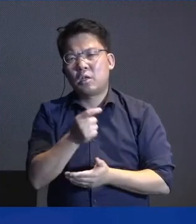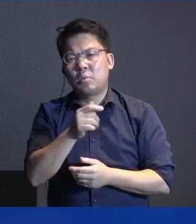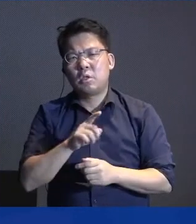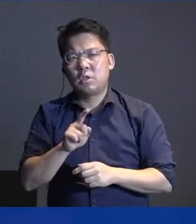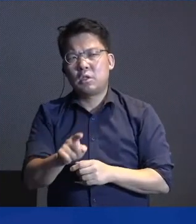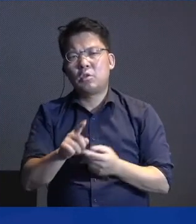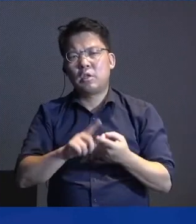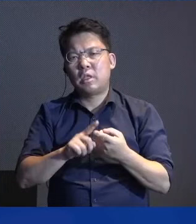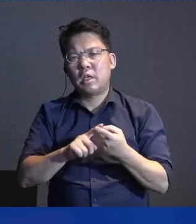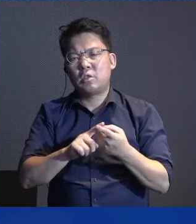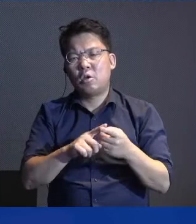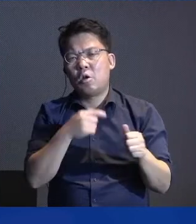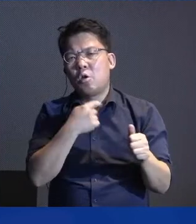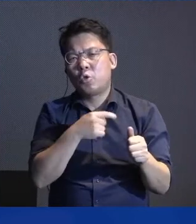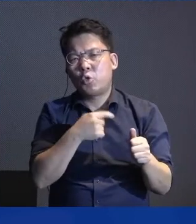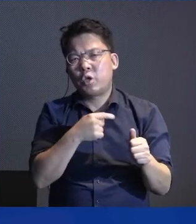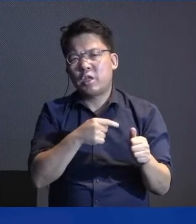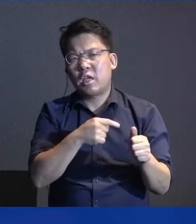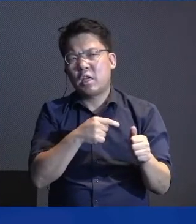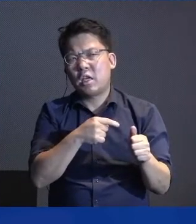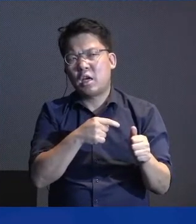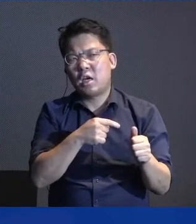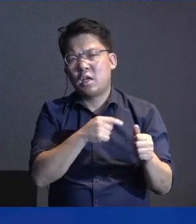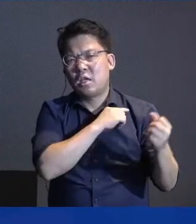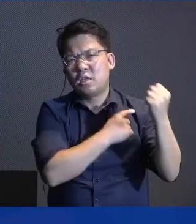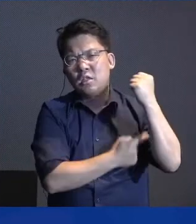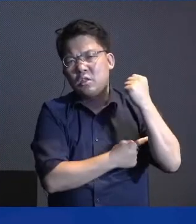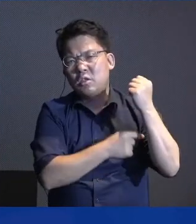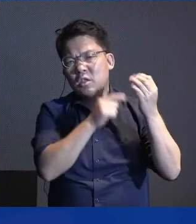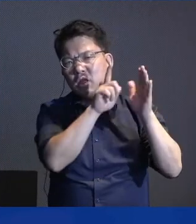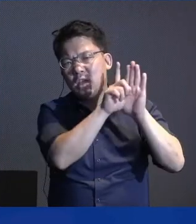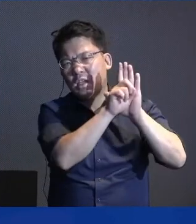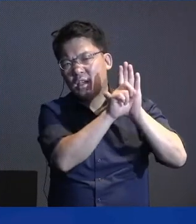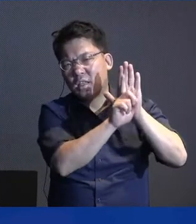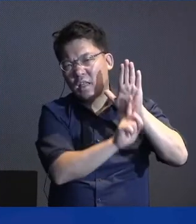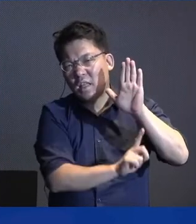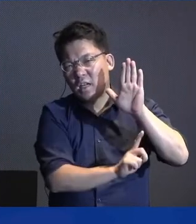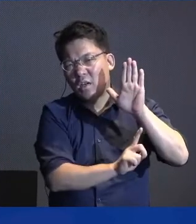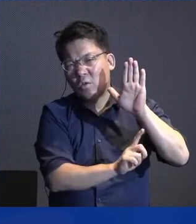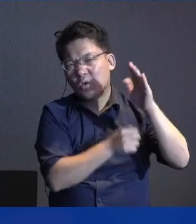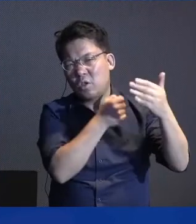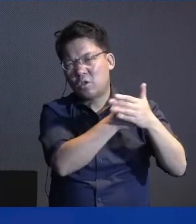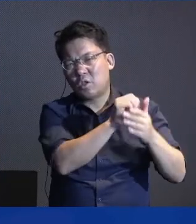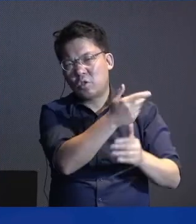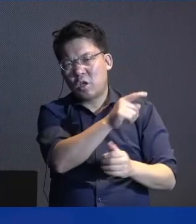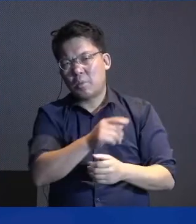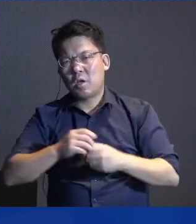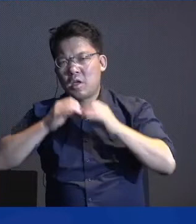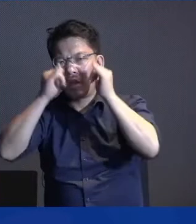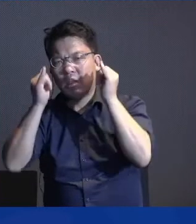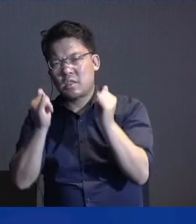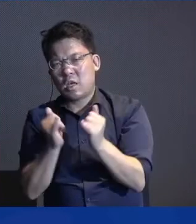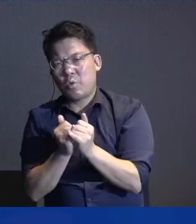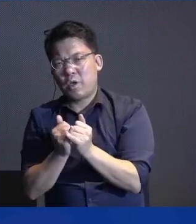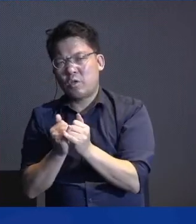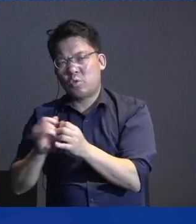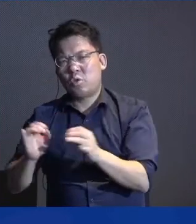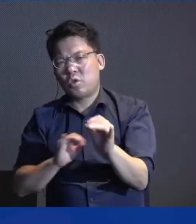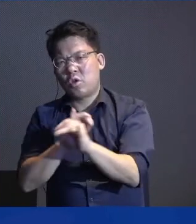most of the time it leads to like a low social economic status in the middle ages and old ages.